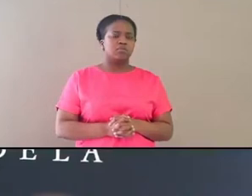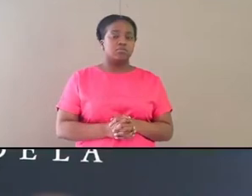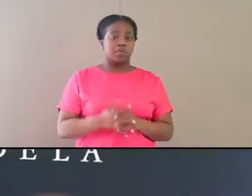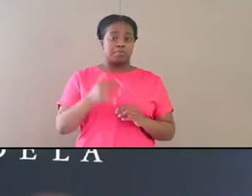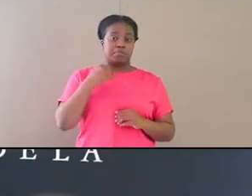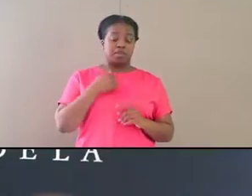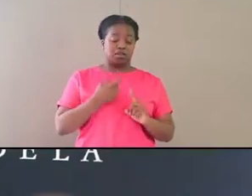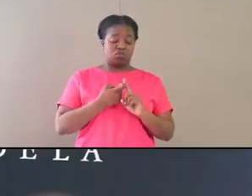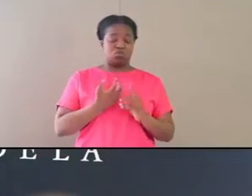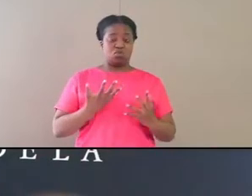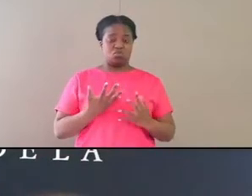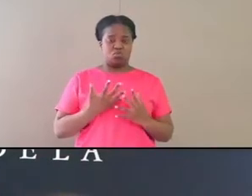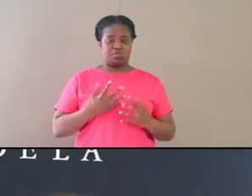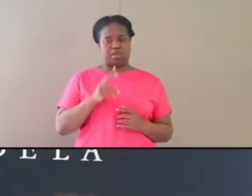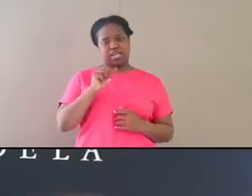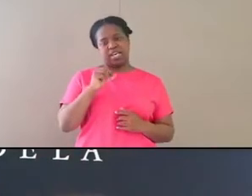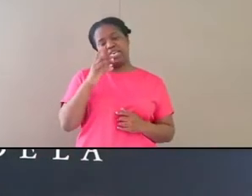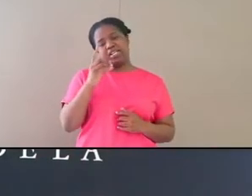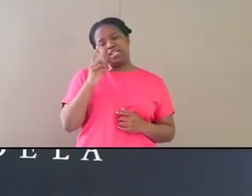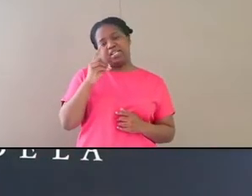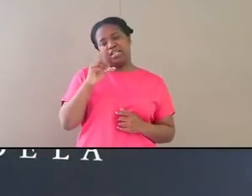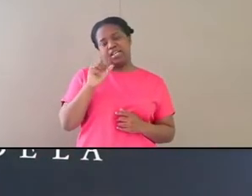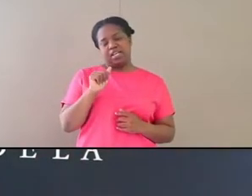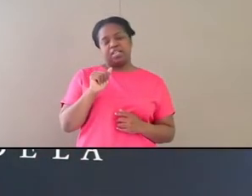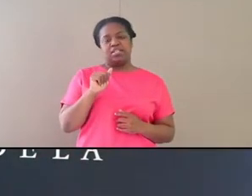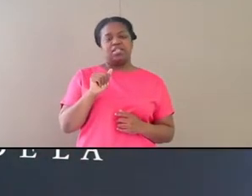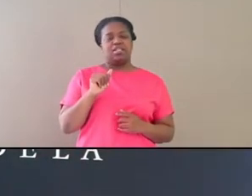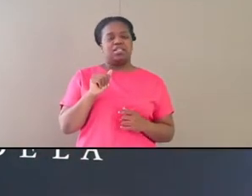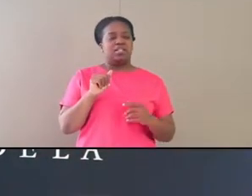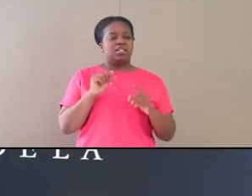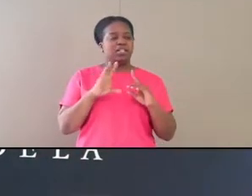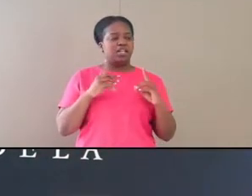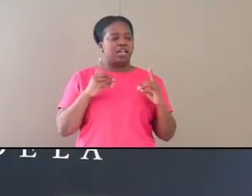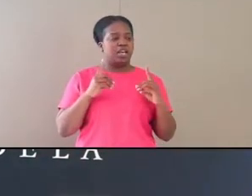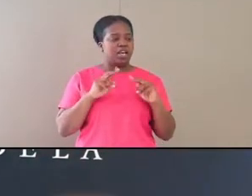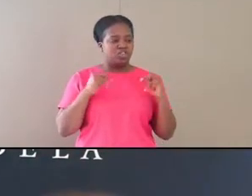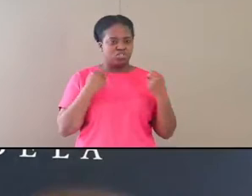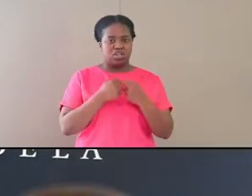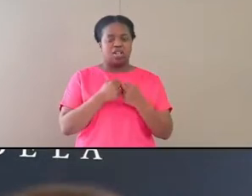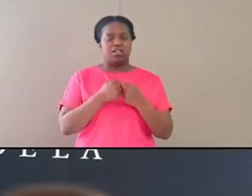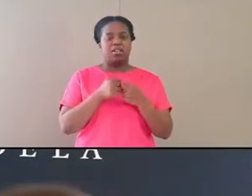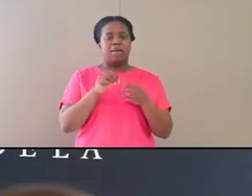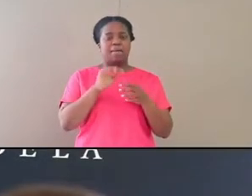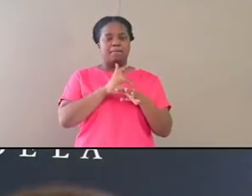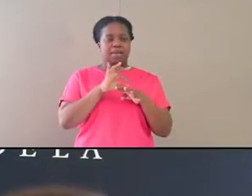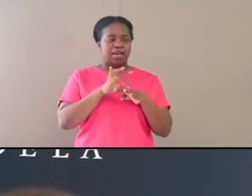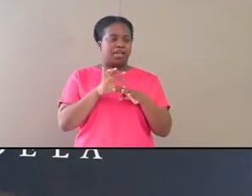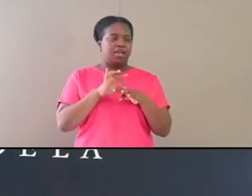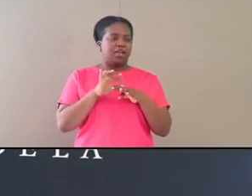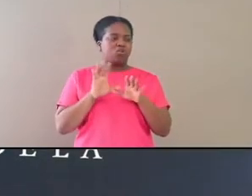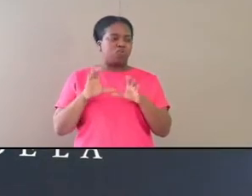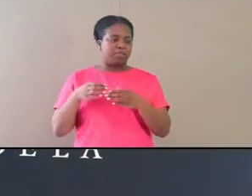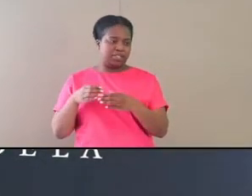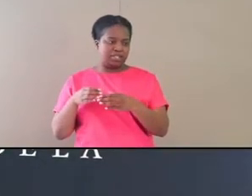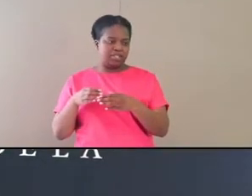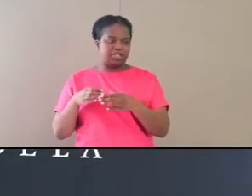from the National Planning Commission, which is located within the Department of Planning, Monitoring, and Evaluation.